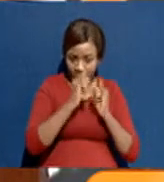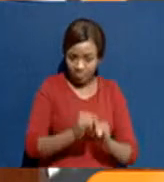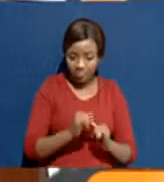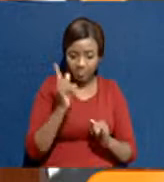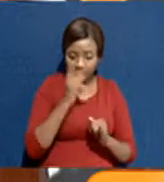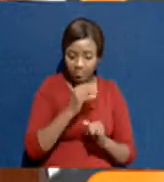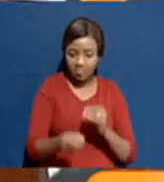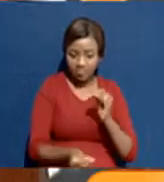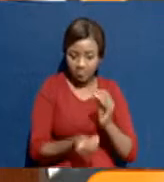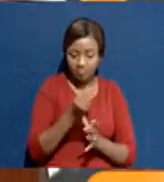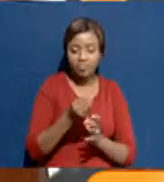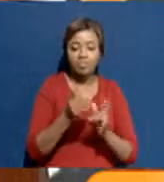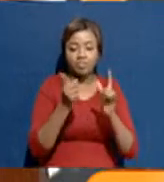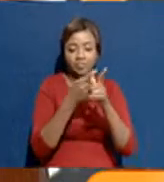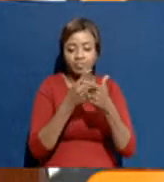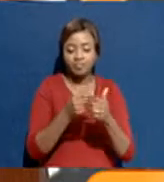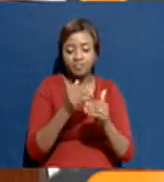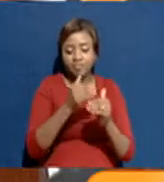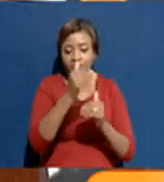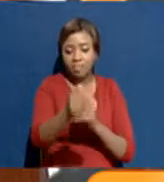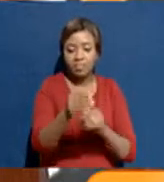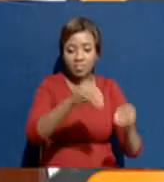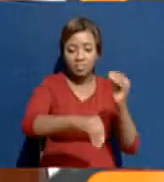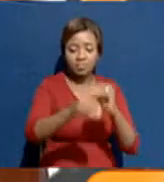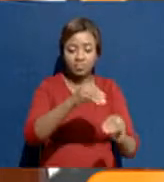where two suspects